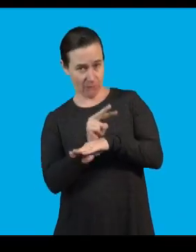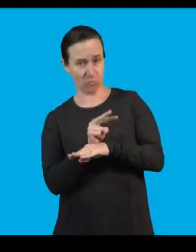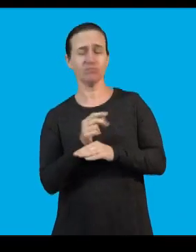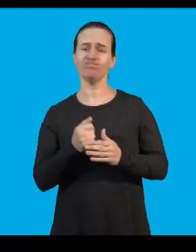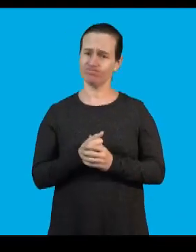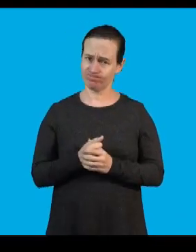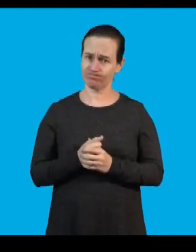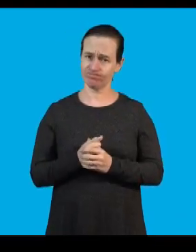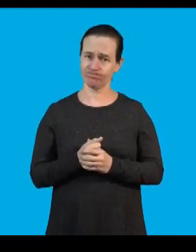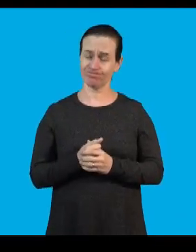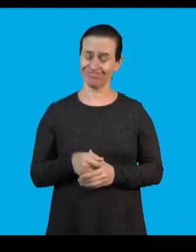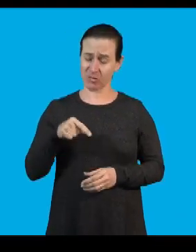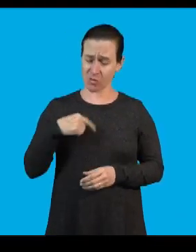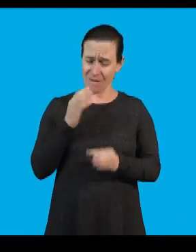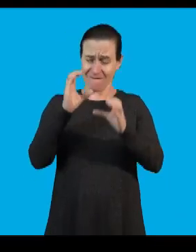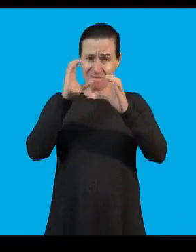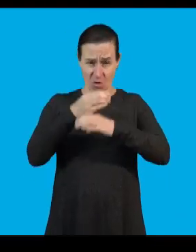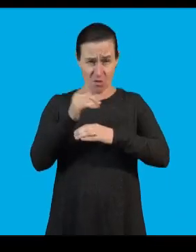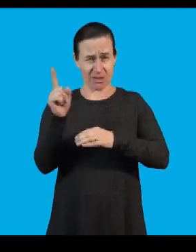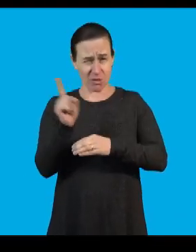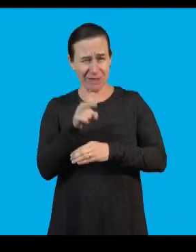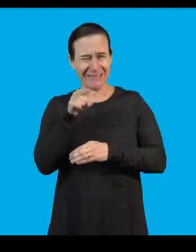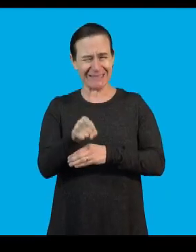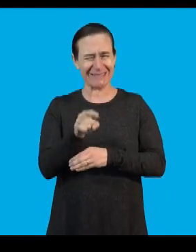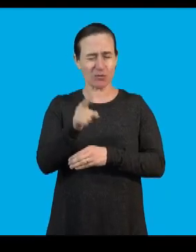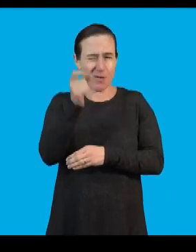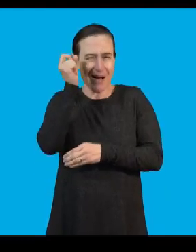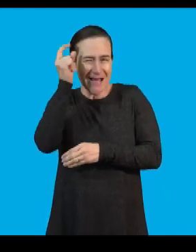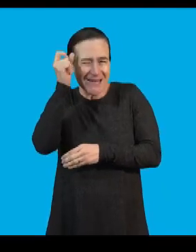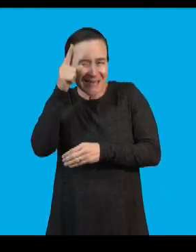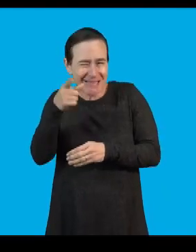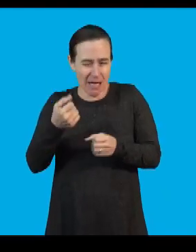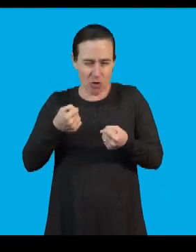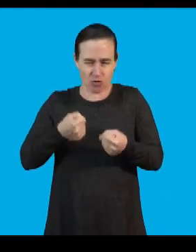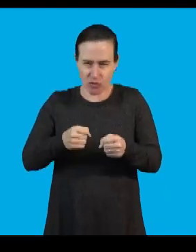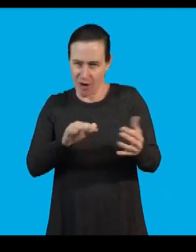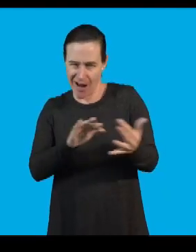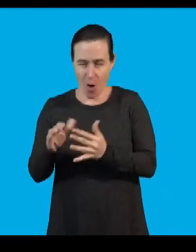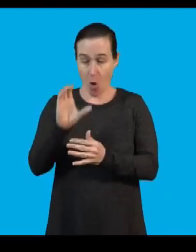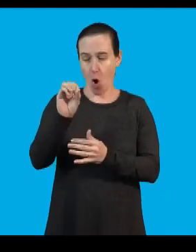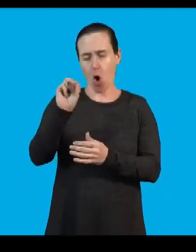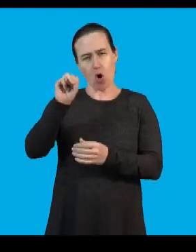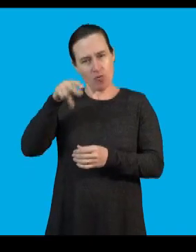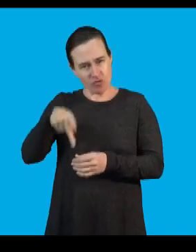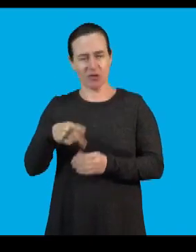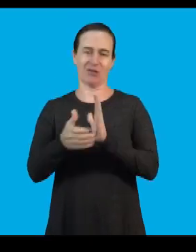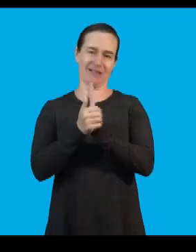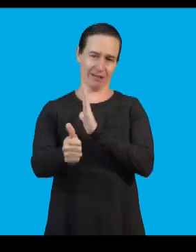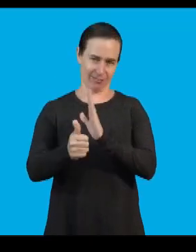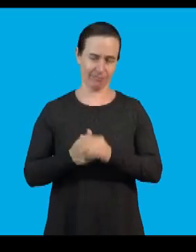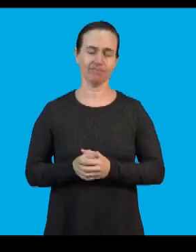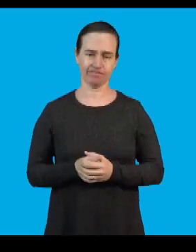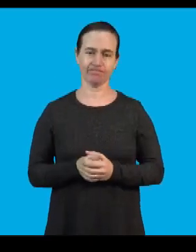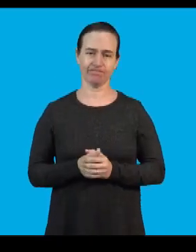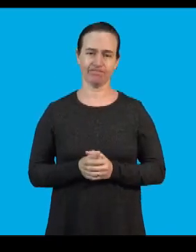Now remember, we are specifically going to focus on comprehension strategies or comprehension